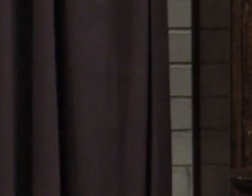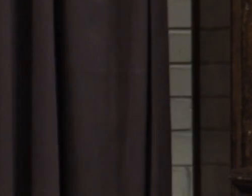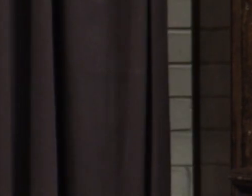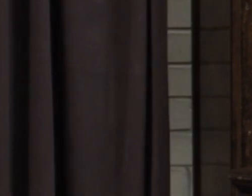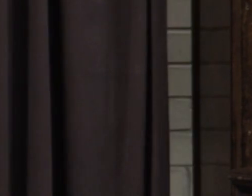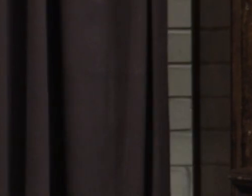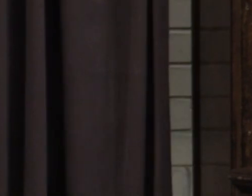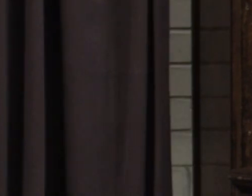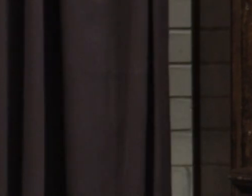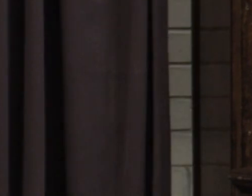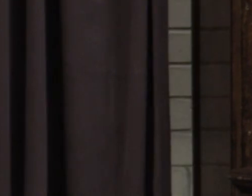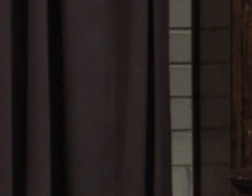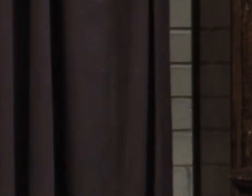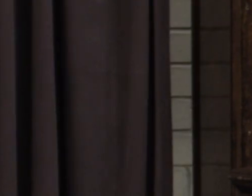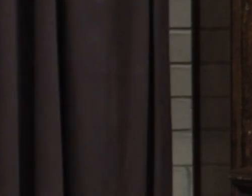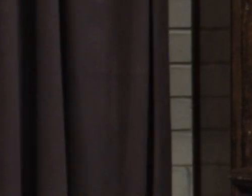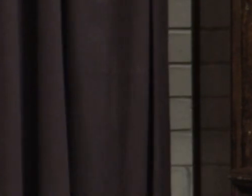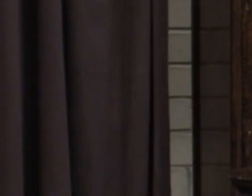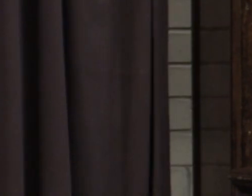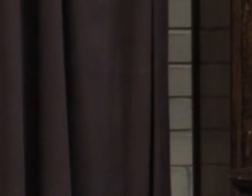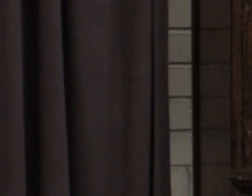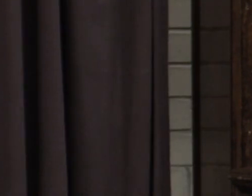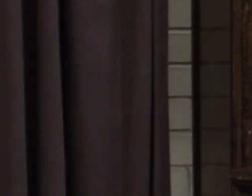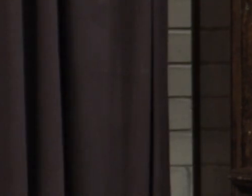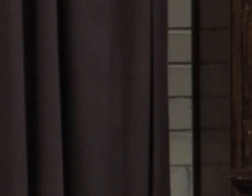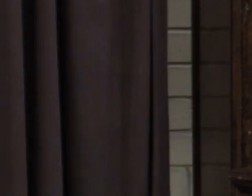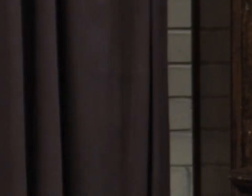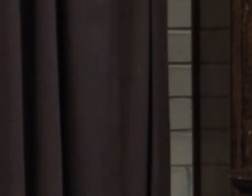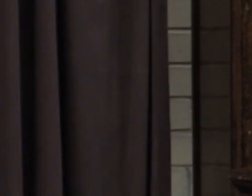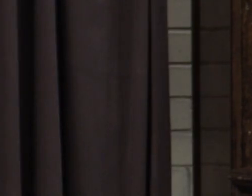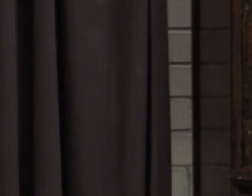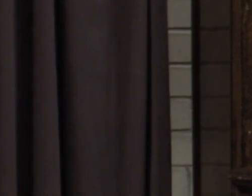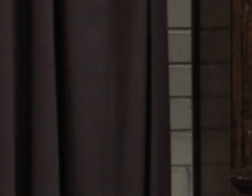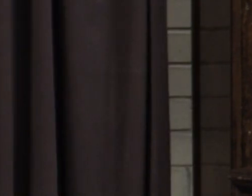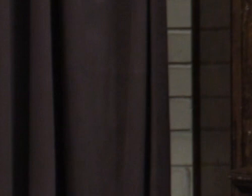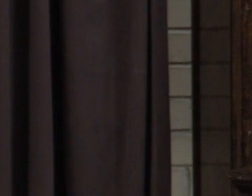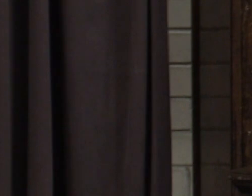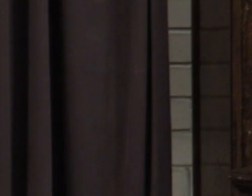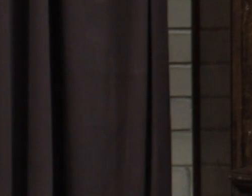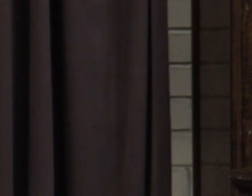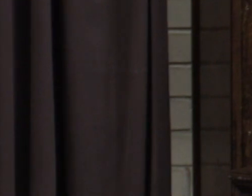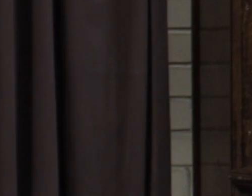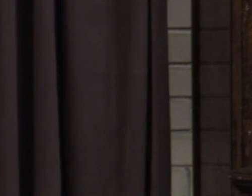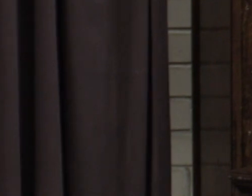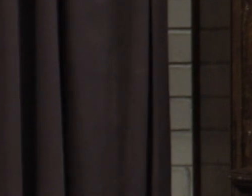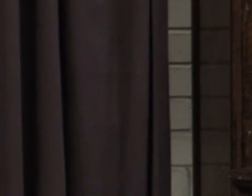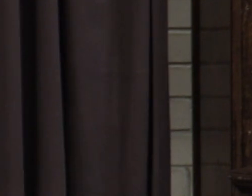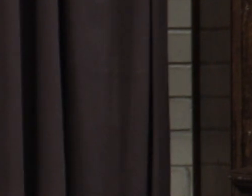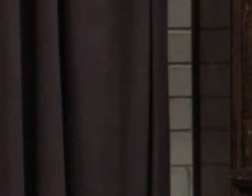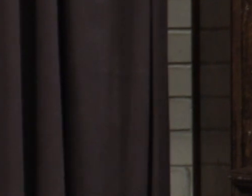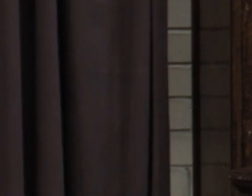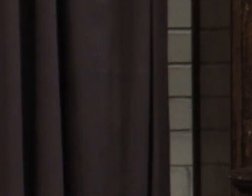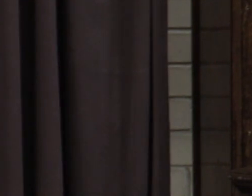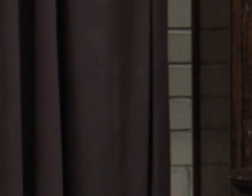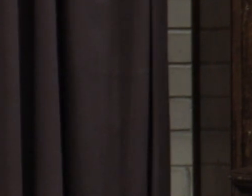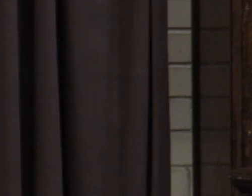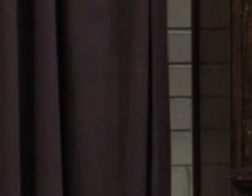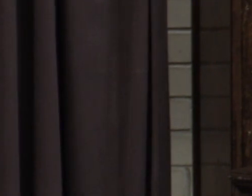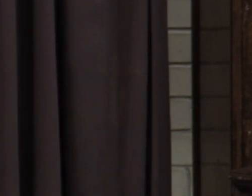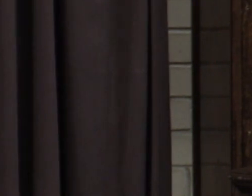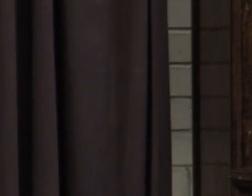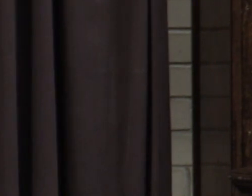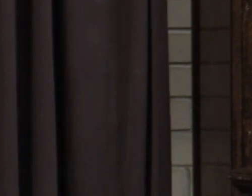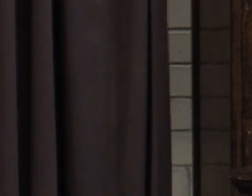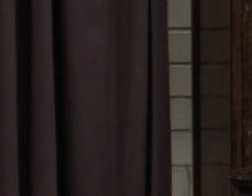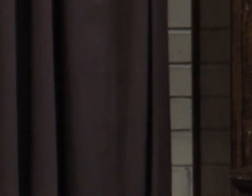continuing to tackle the issue of the objectives of the Quran. Why did Allah send the Quran? What does Allah